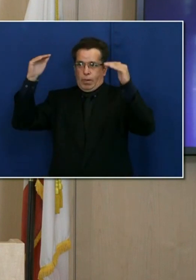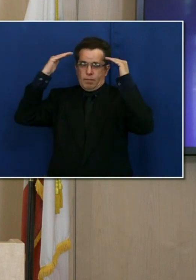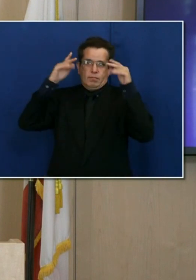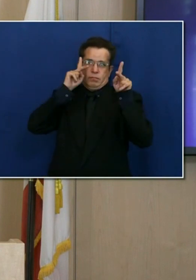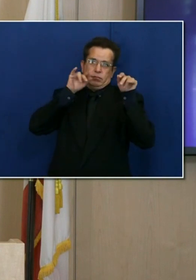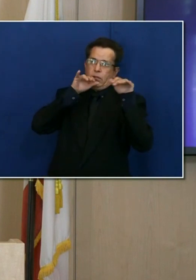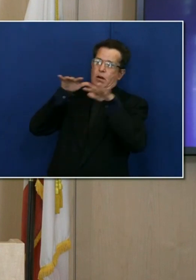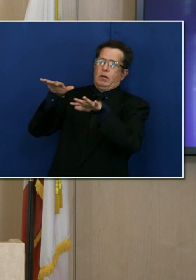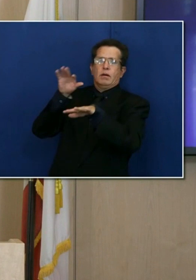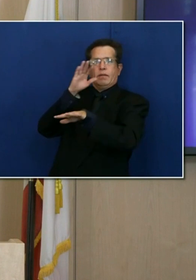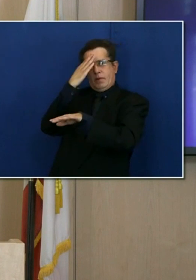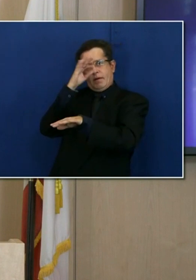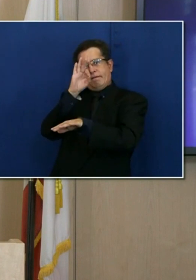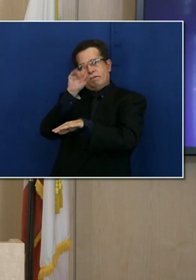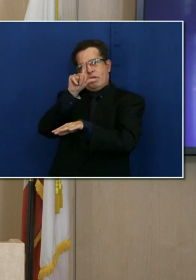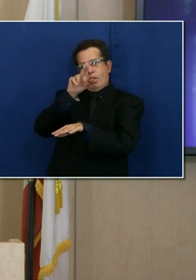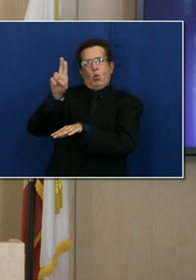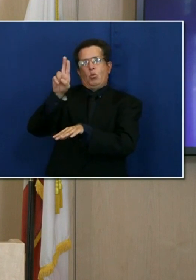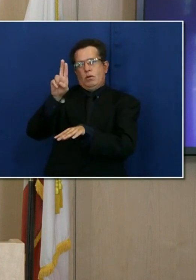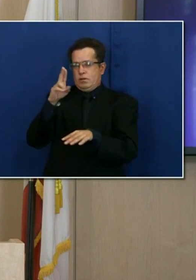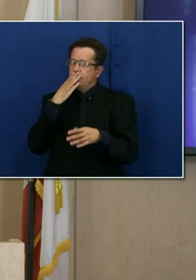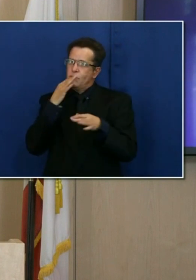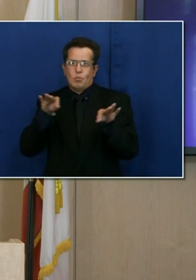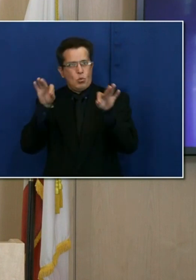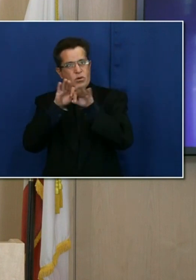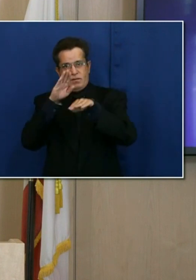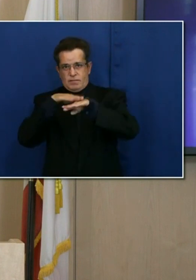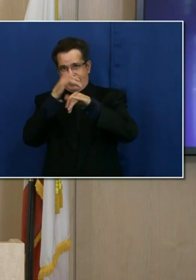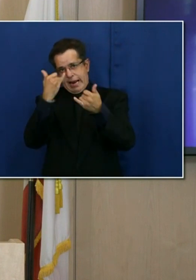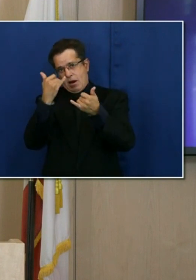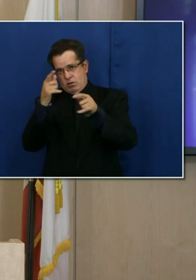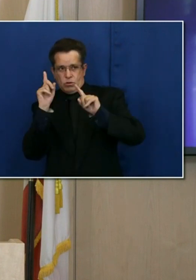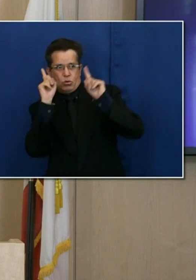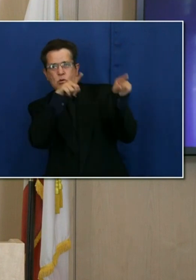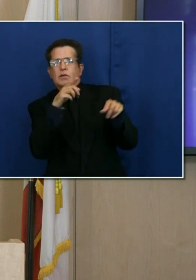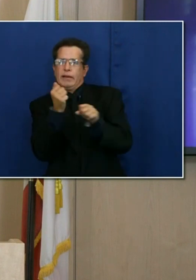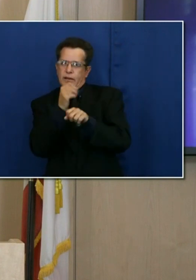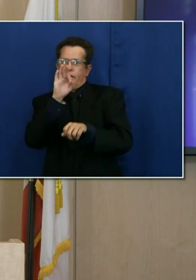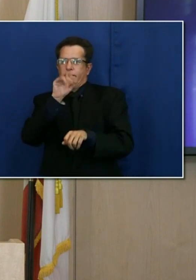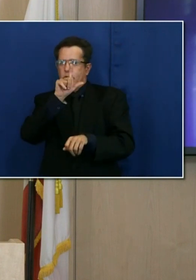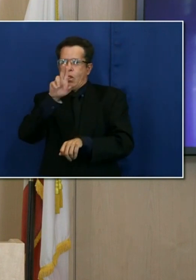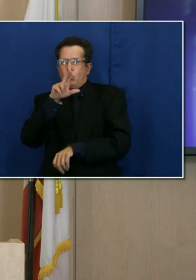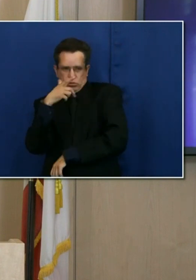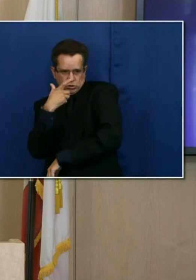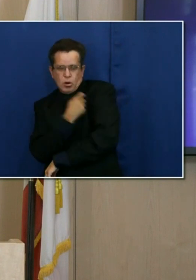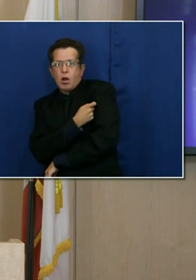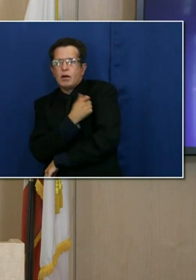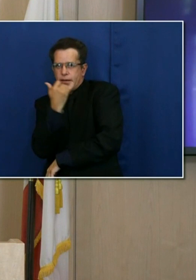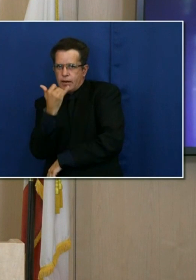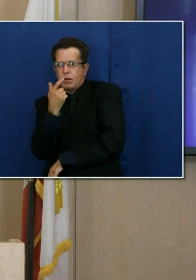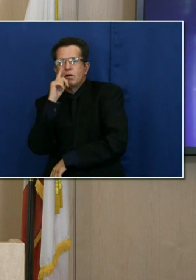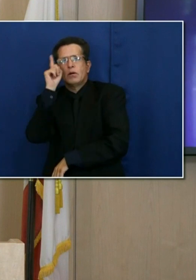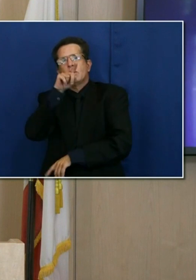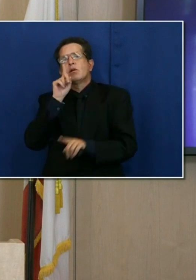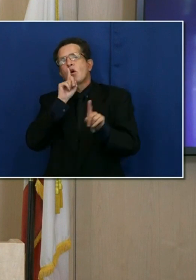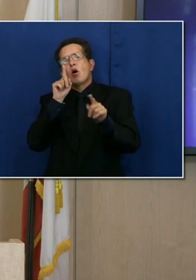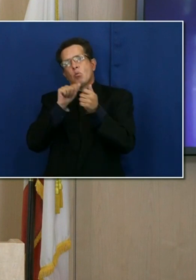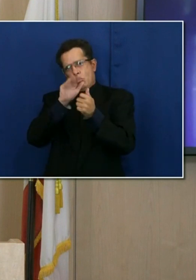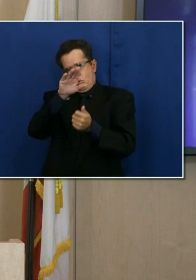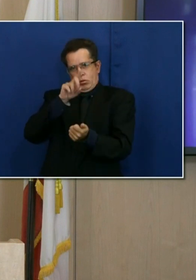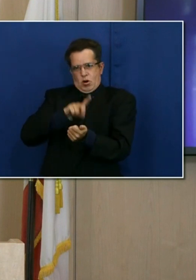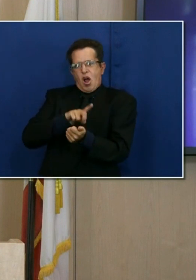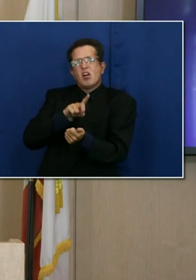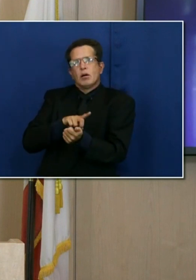year it's going to be even more important than ever that people get their flu shots. And we urge people to contact their medical provider